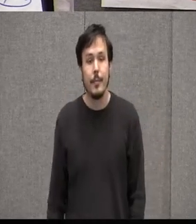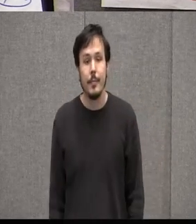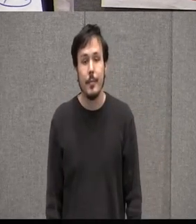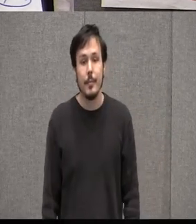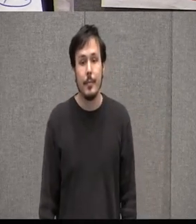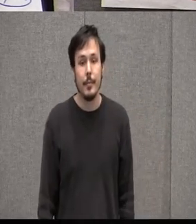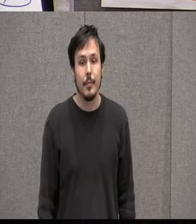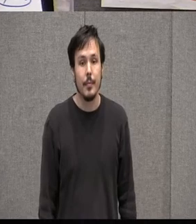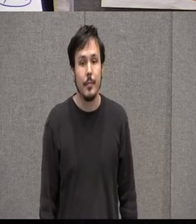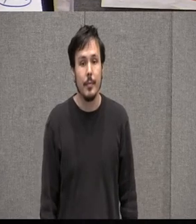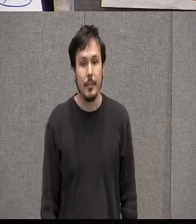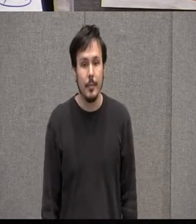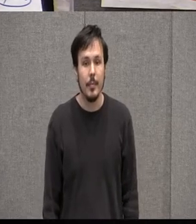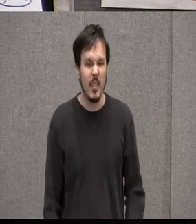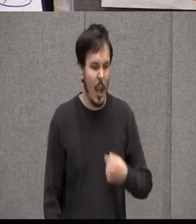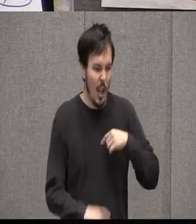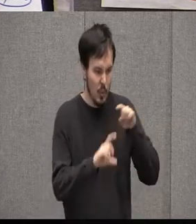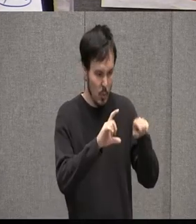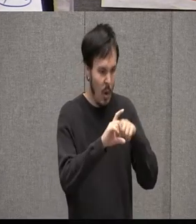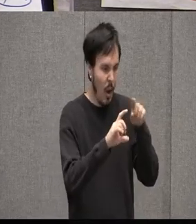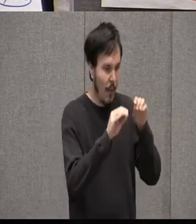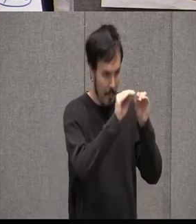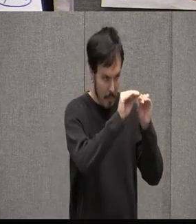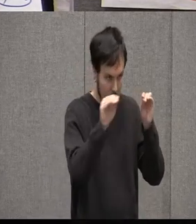in. Then what did I do?